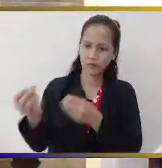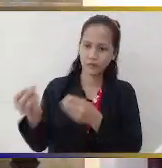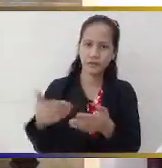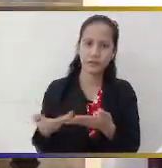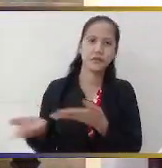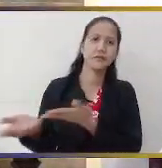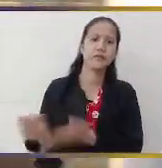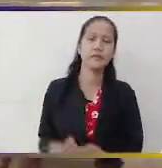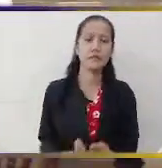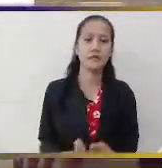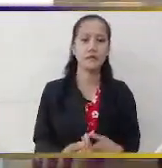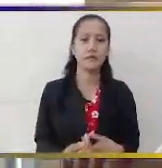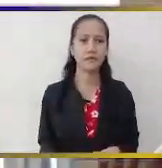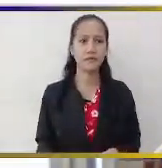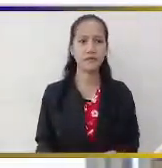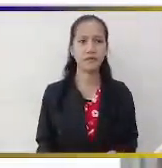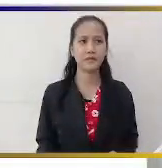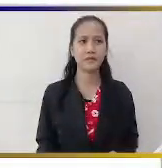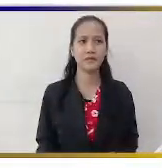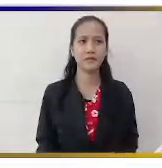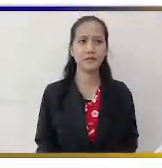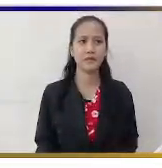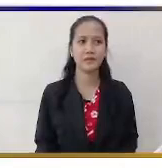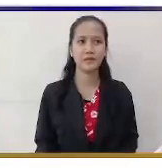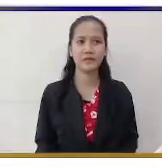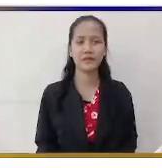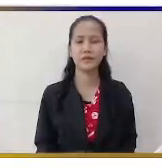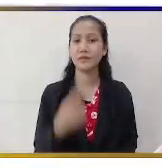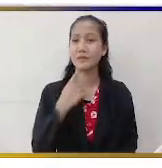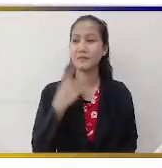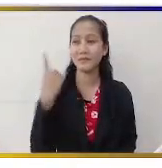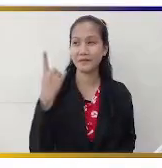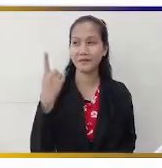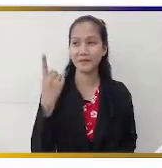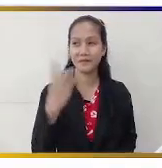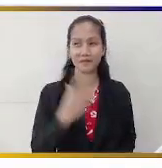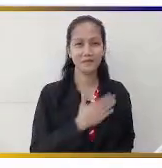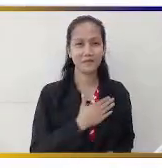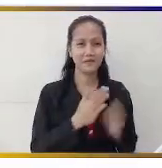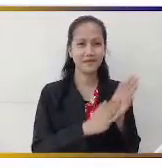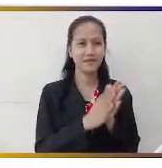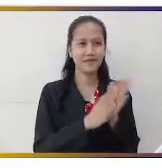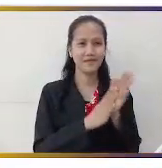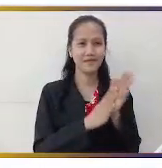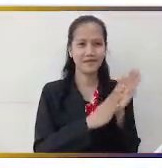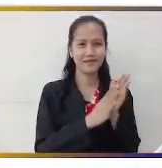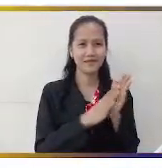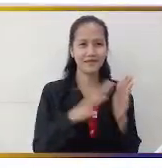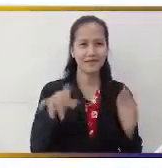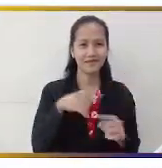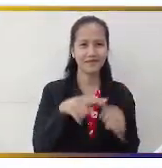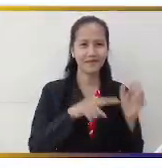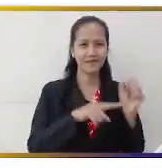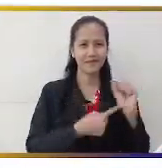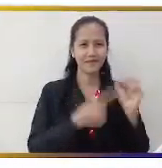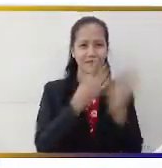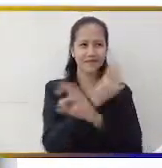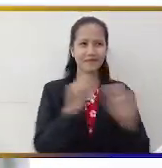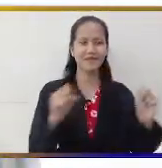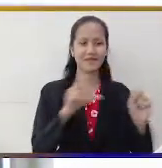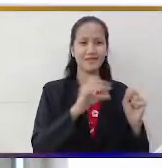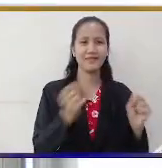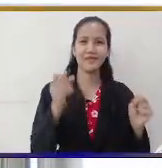Pastor? I'm not bragging. I was excited about what happened. I got saved, and I got into